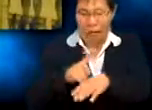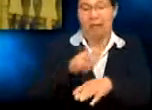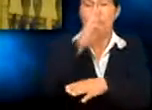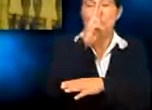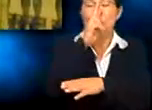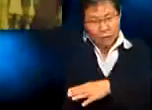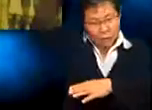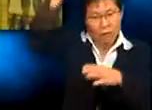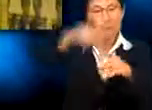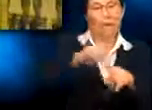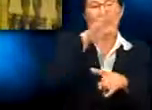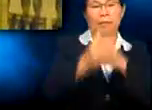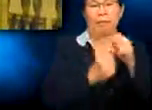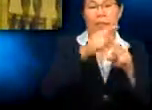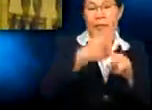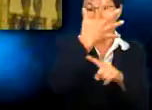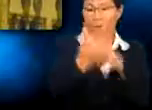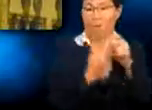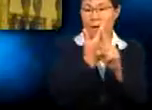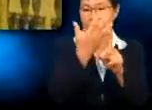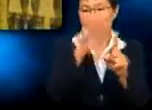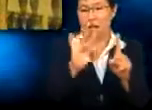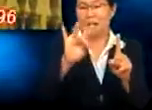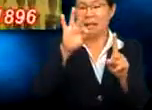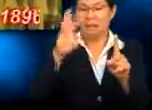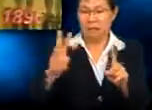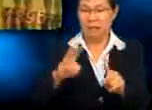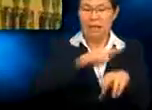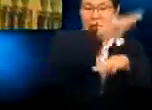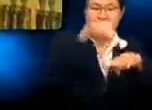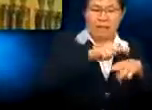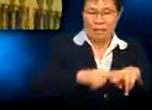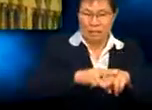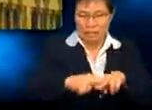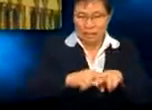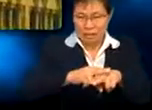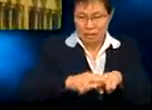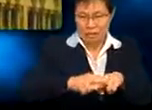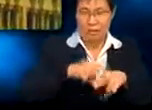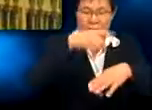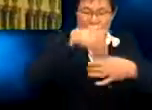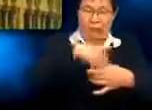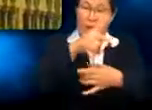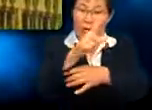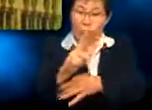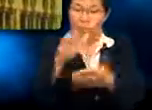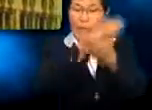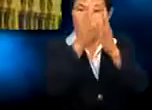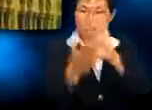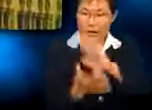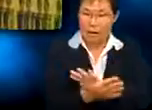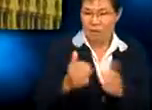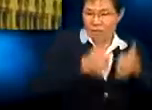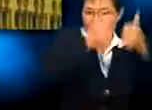In May 1896, the National Railway's main station in Kuala Lumpur became